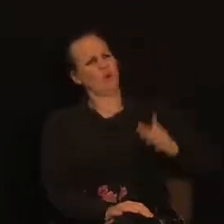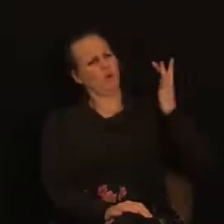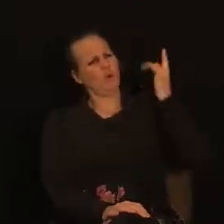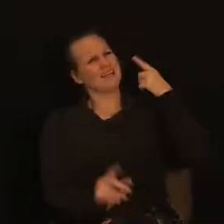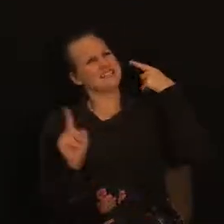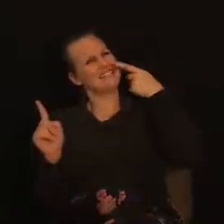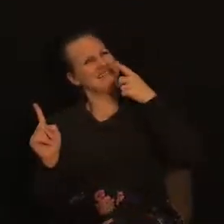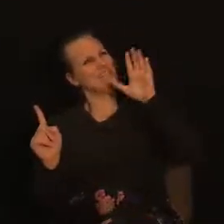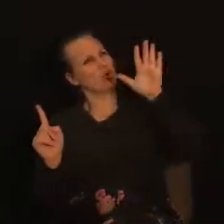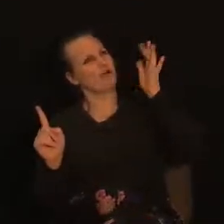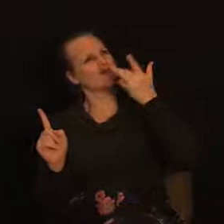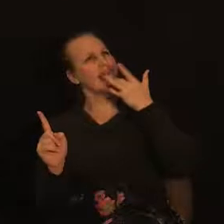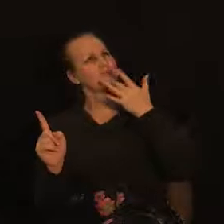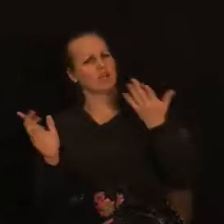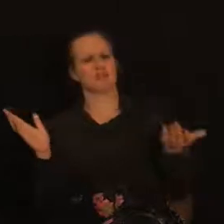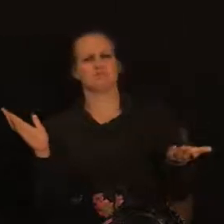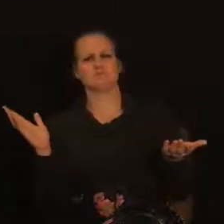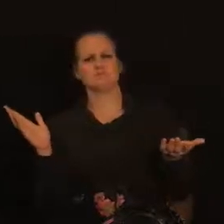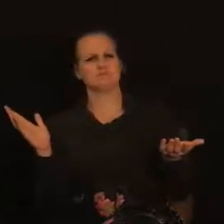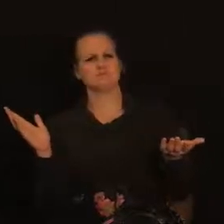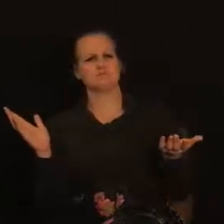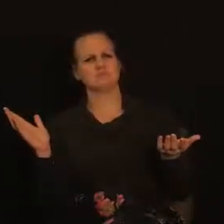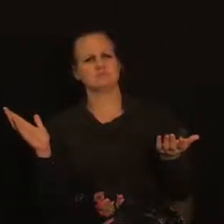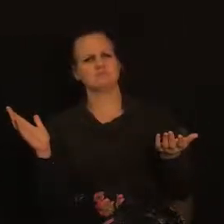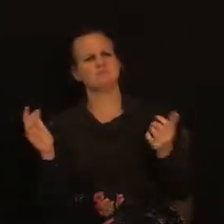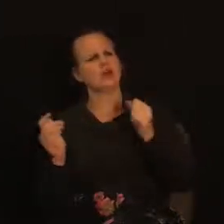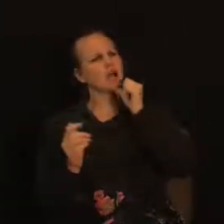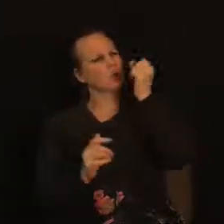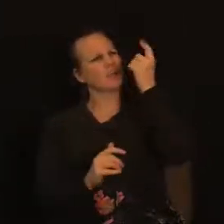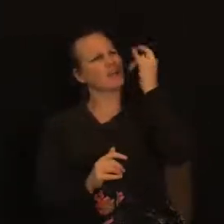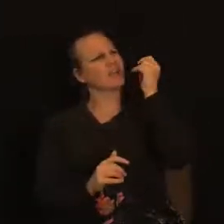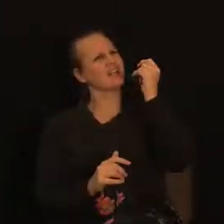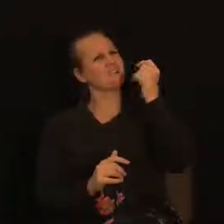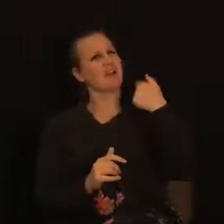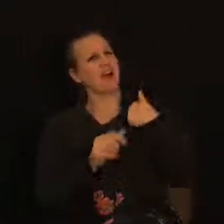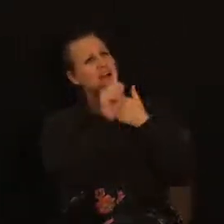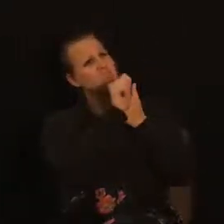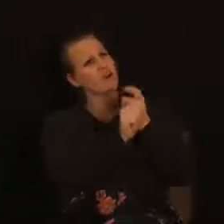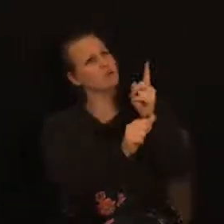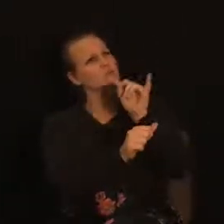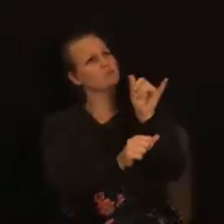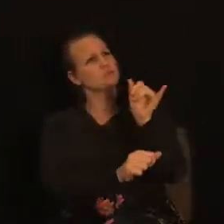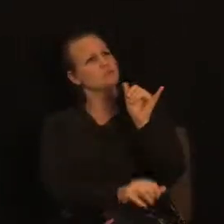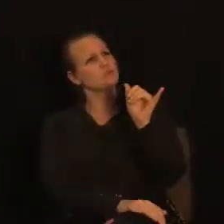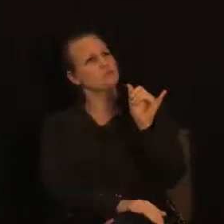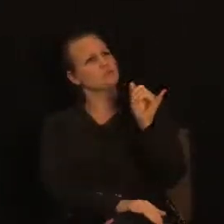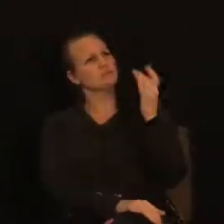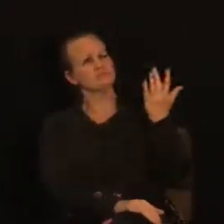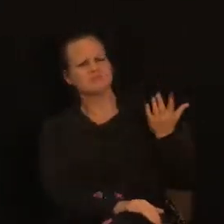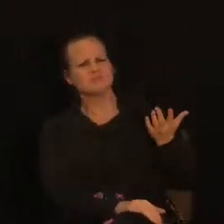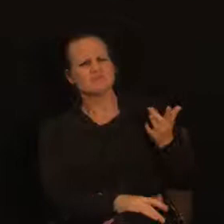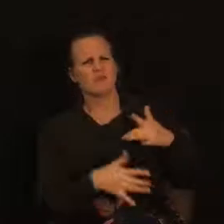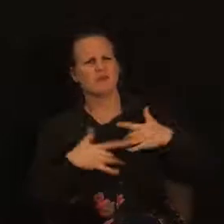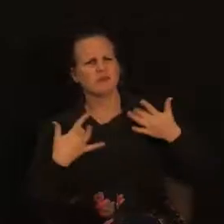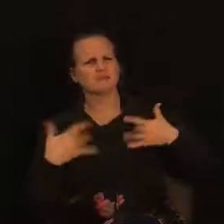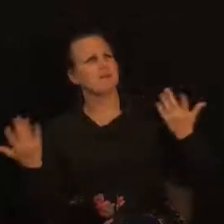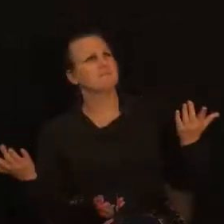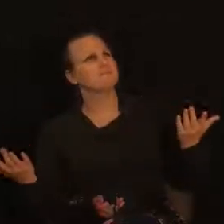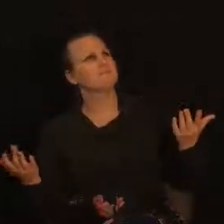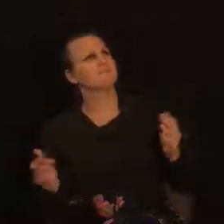favorite? You know, like, I don't get it. I follow you too. What's going on